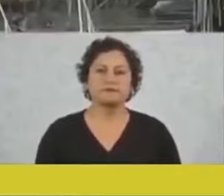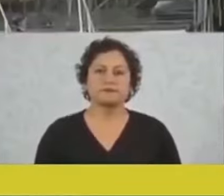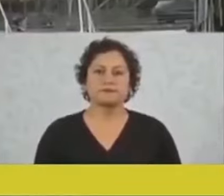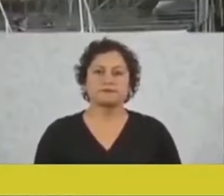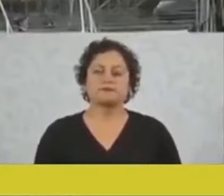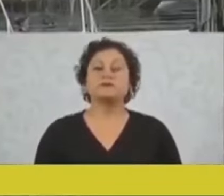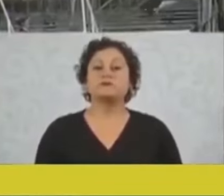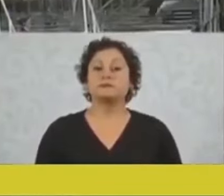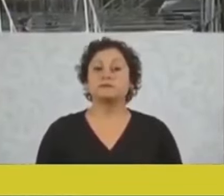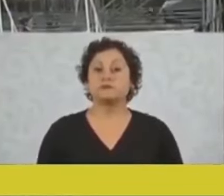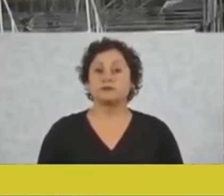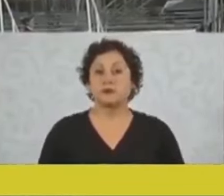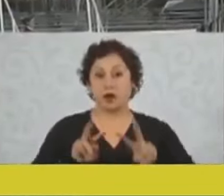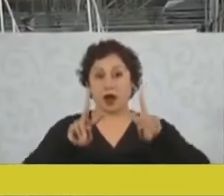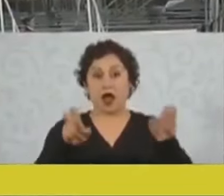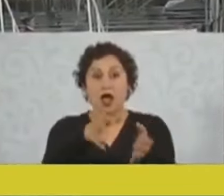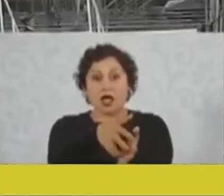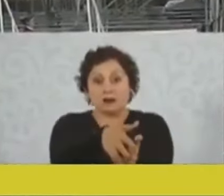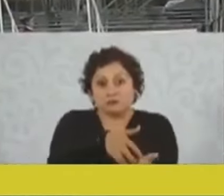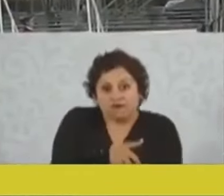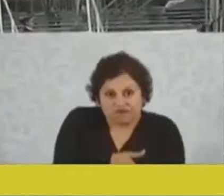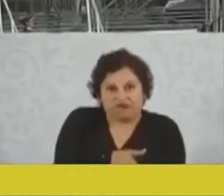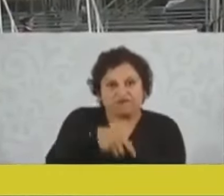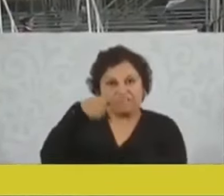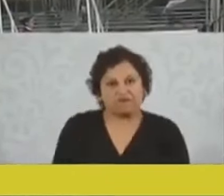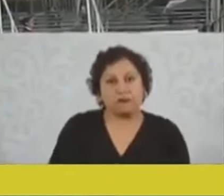We will keep